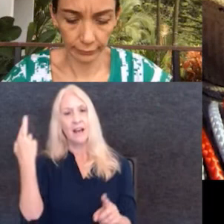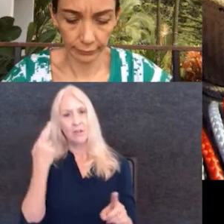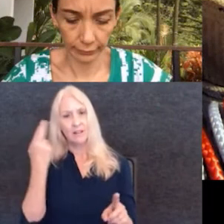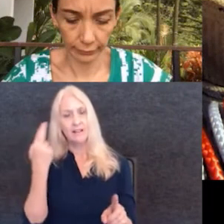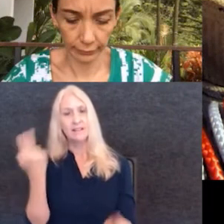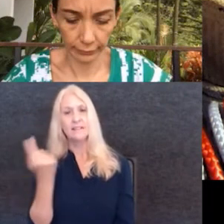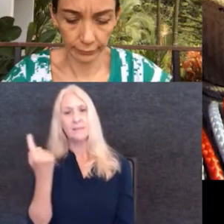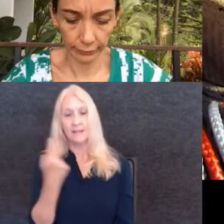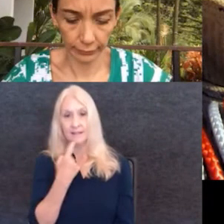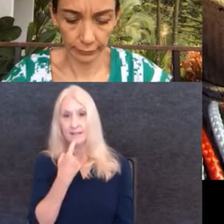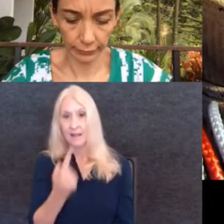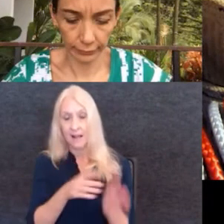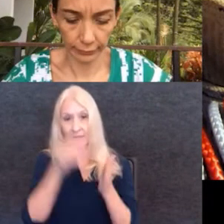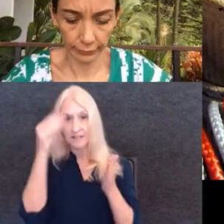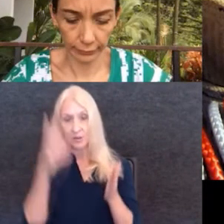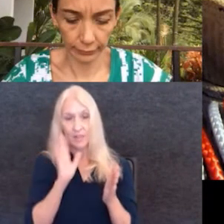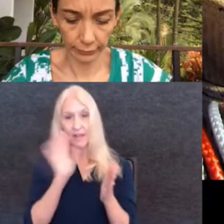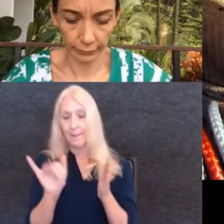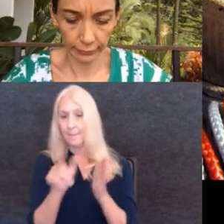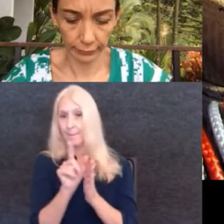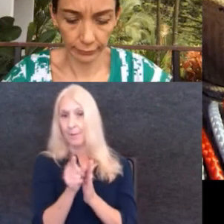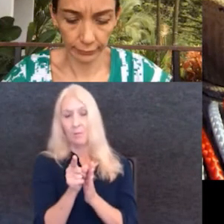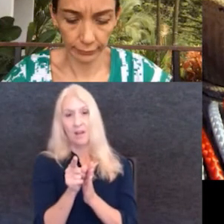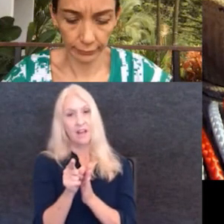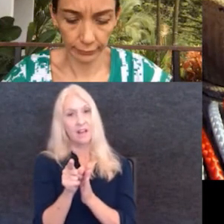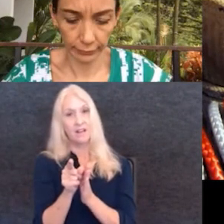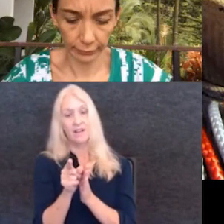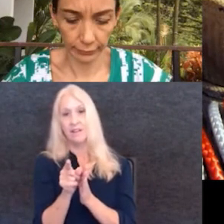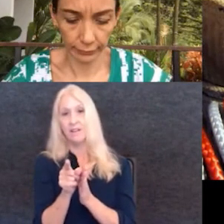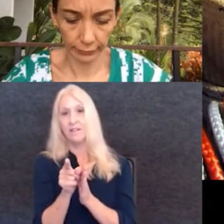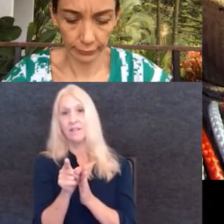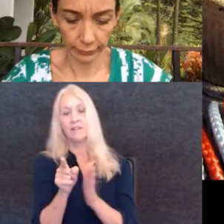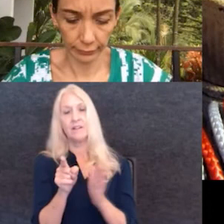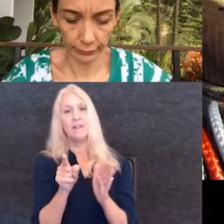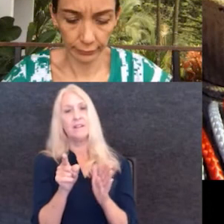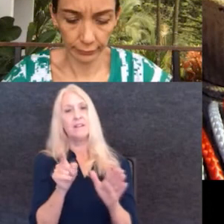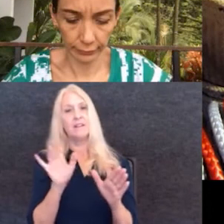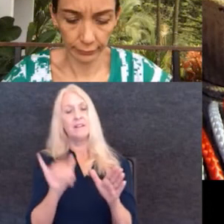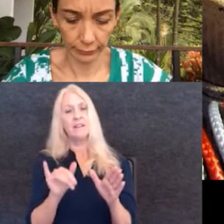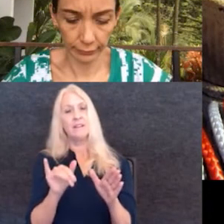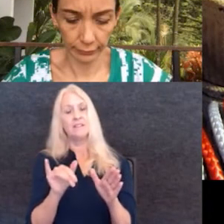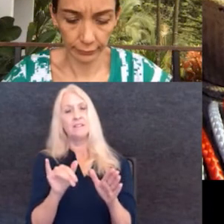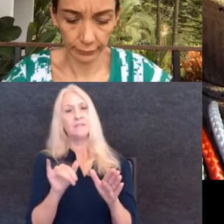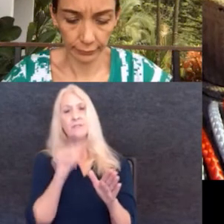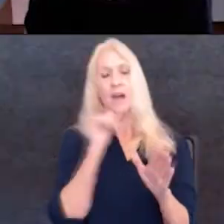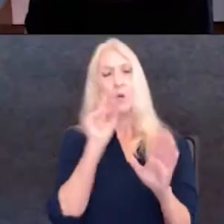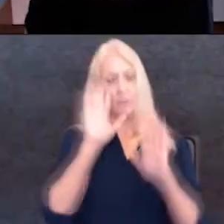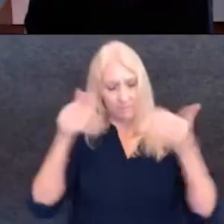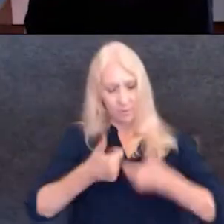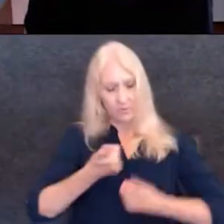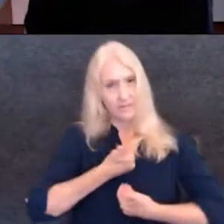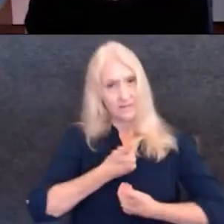say to my students, like at the moment you take out the ego out of the table, the only thing that it can happen is that you